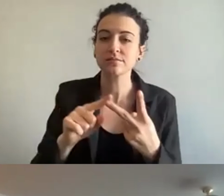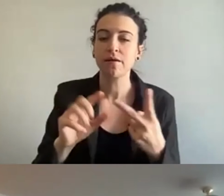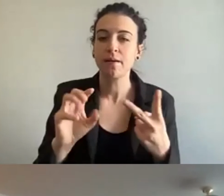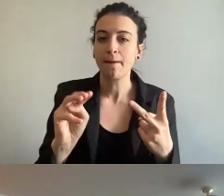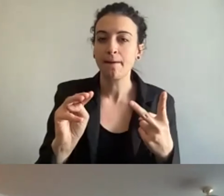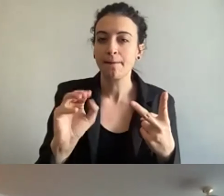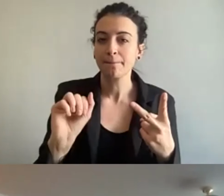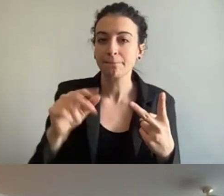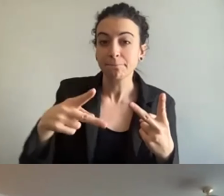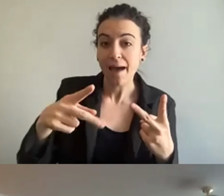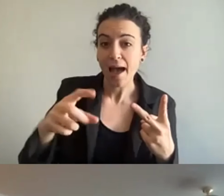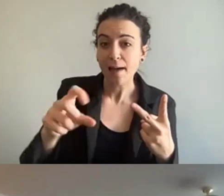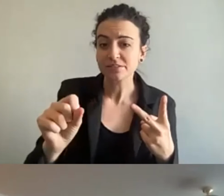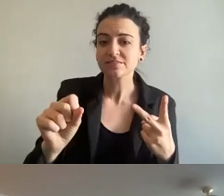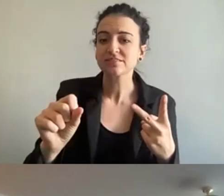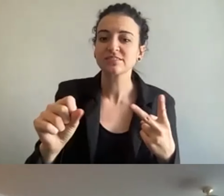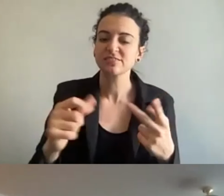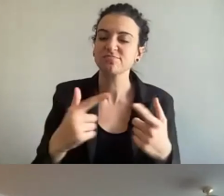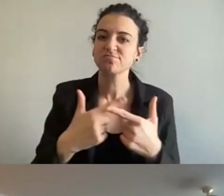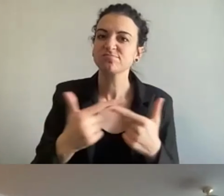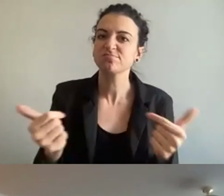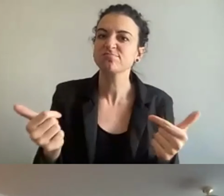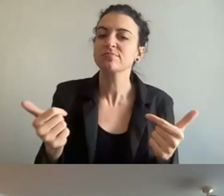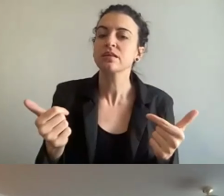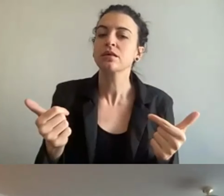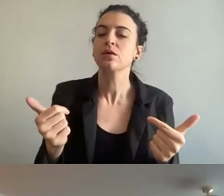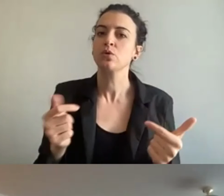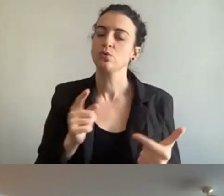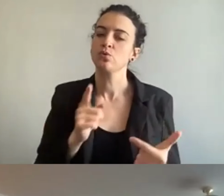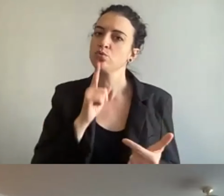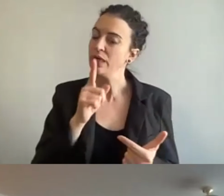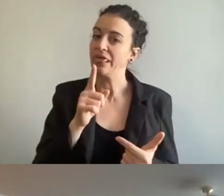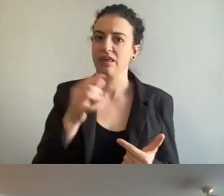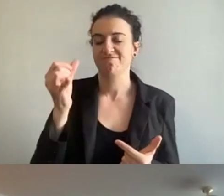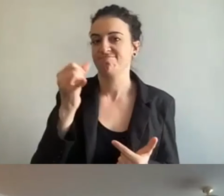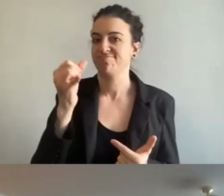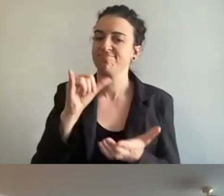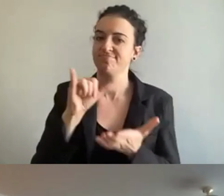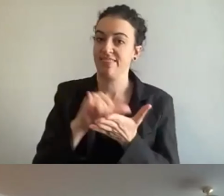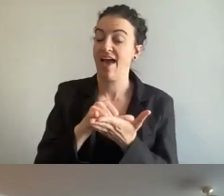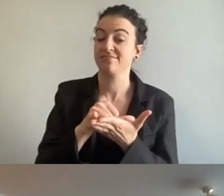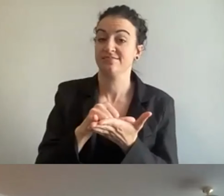your surroundings. I think that has been the most